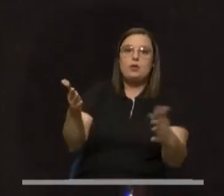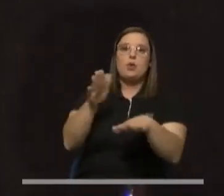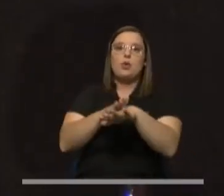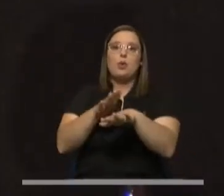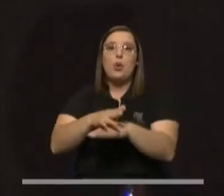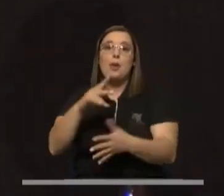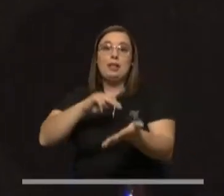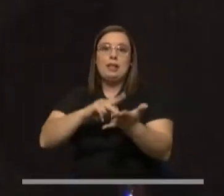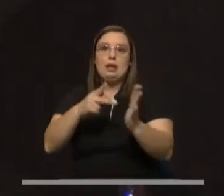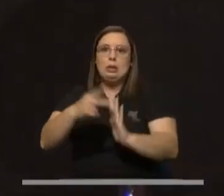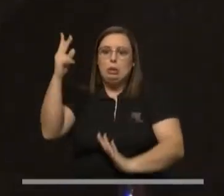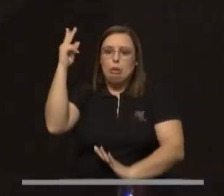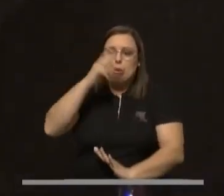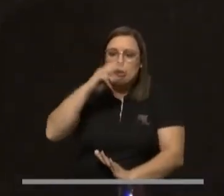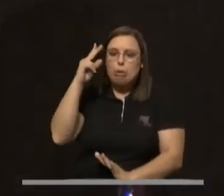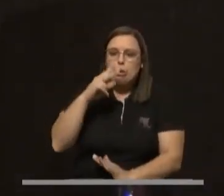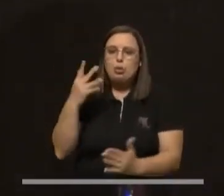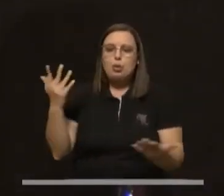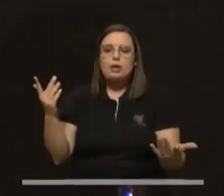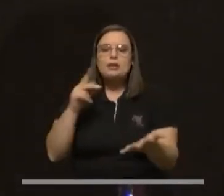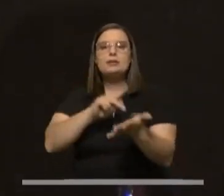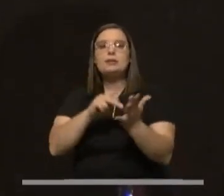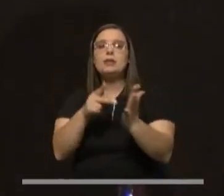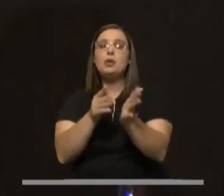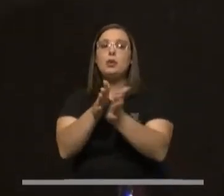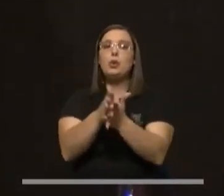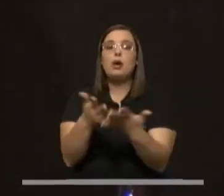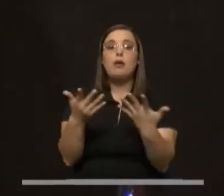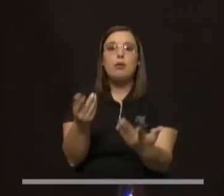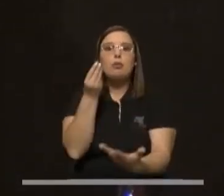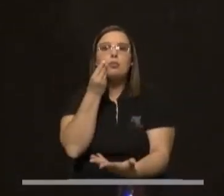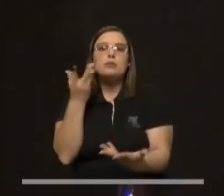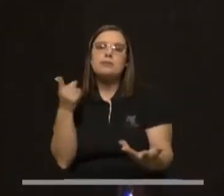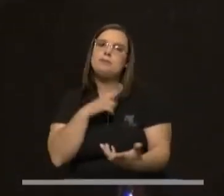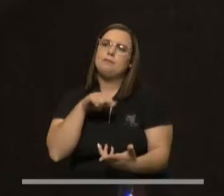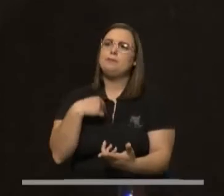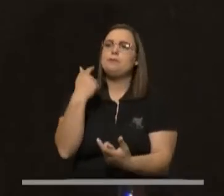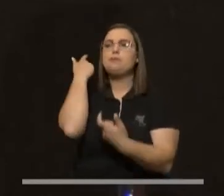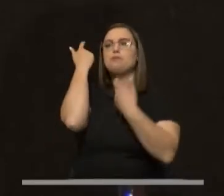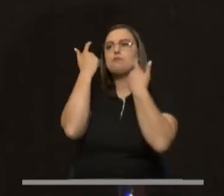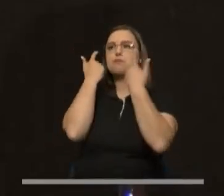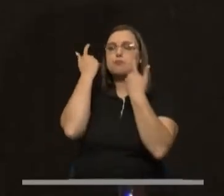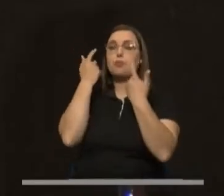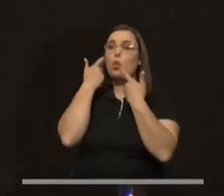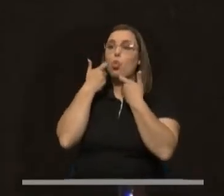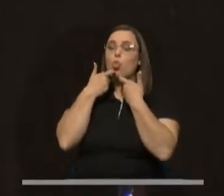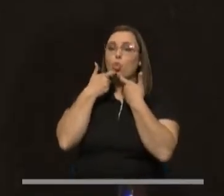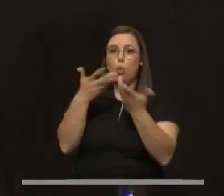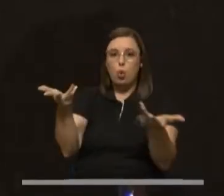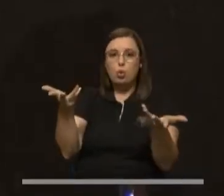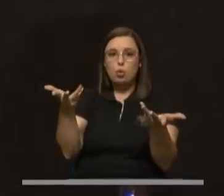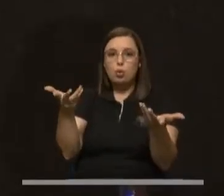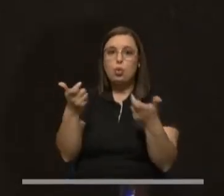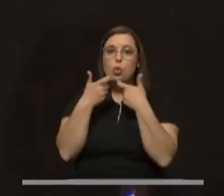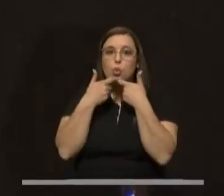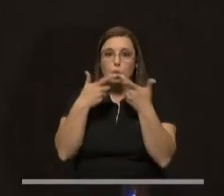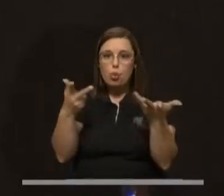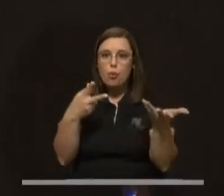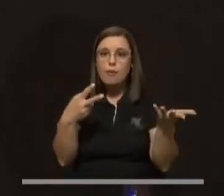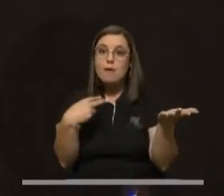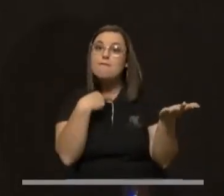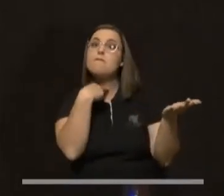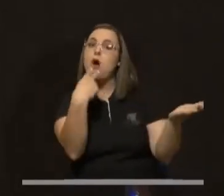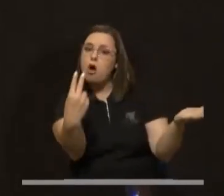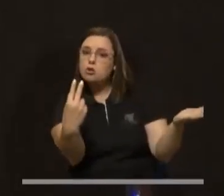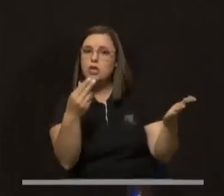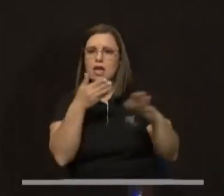or worsened with the excess of technology and the way technology is being used? I mean, first of all, we think that